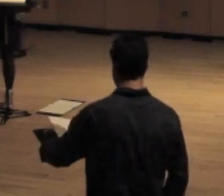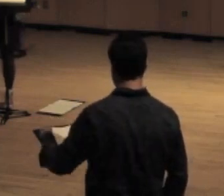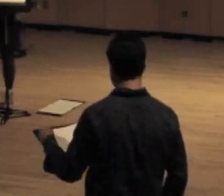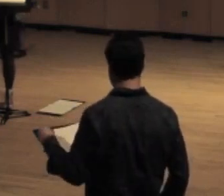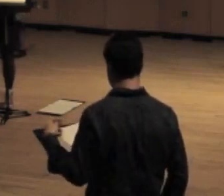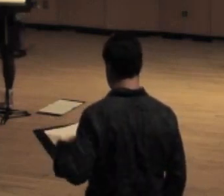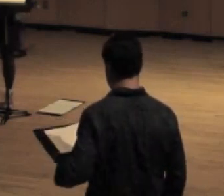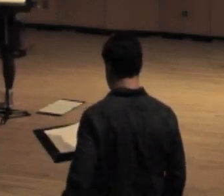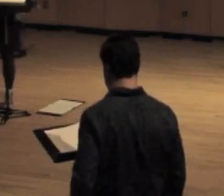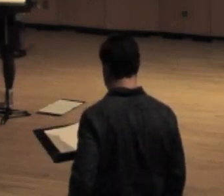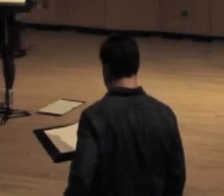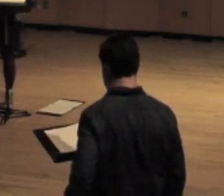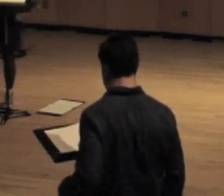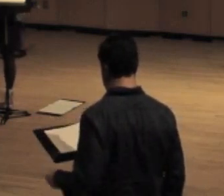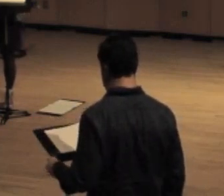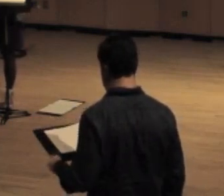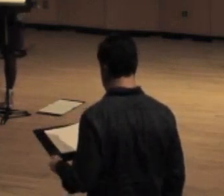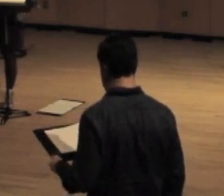fall